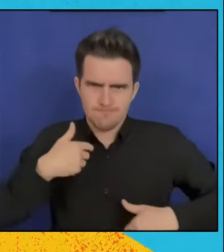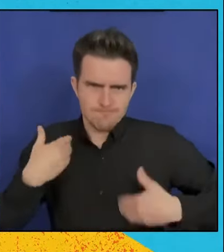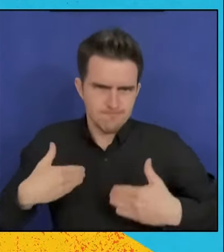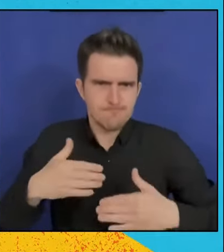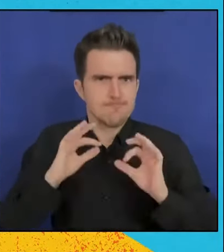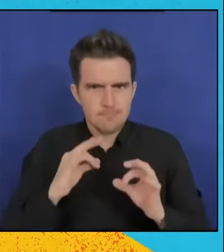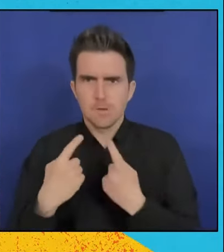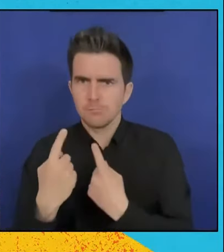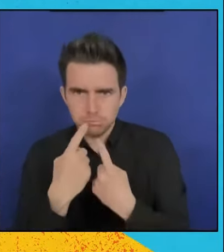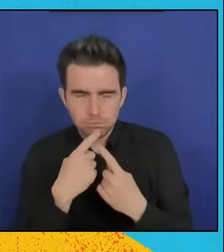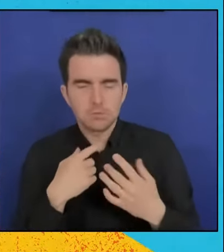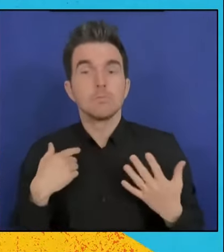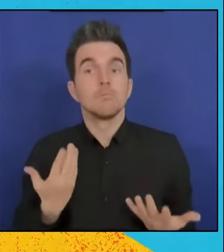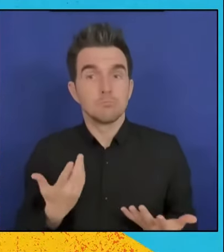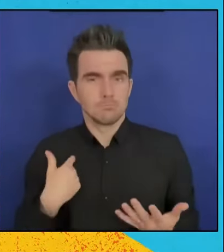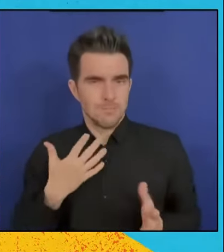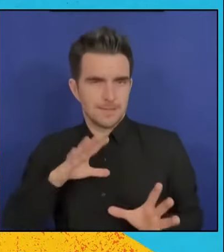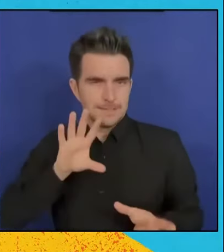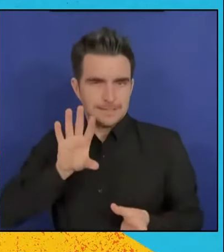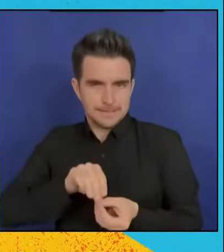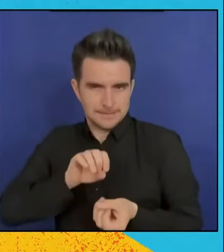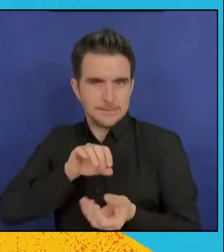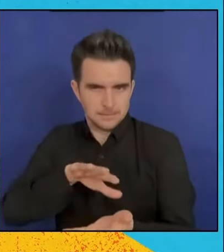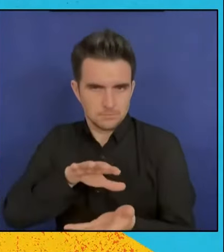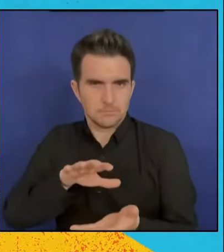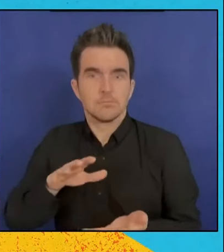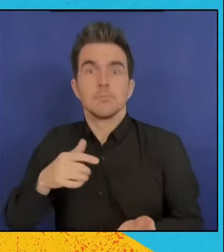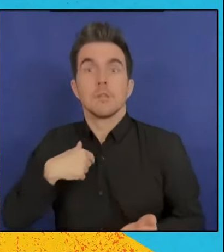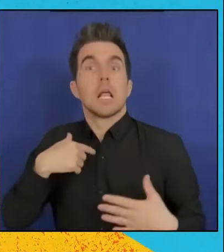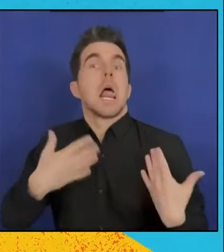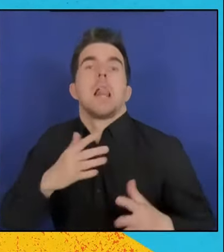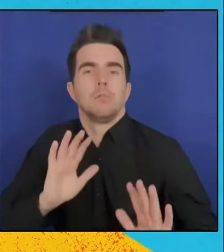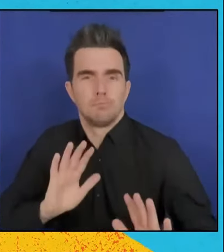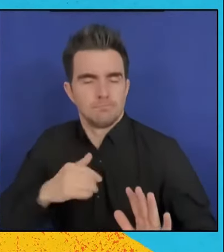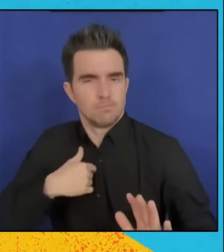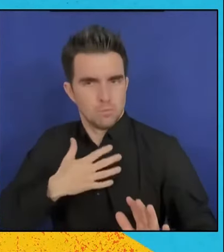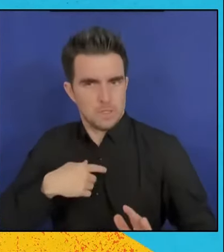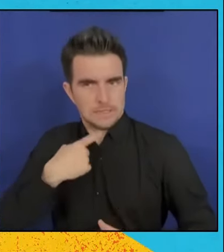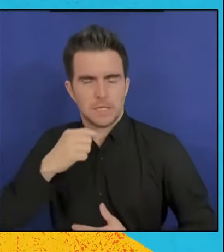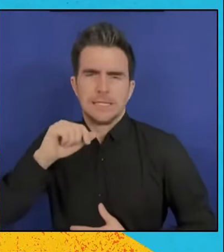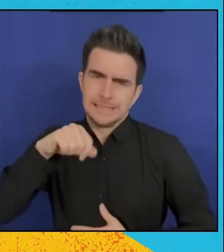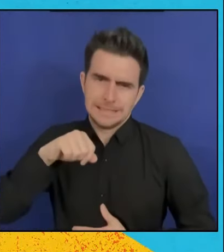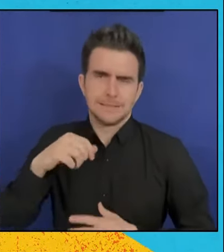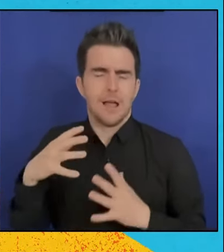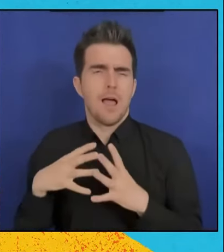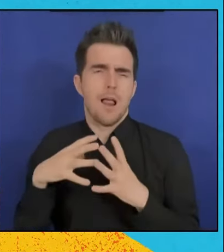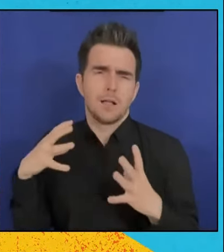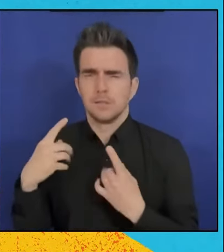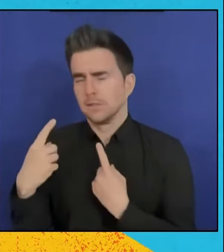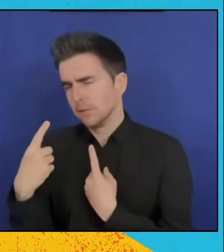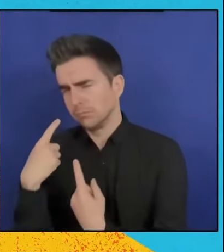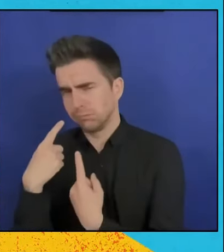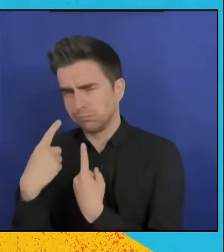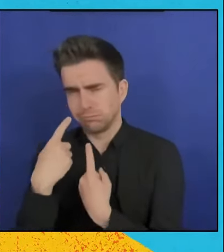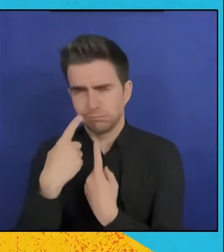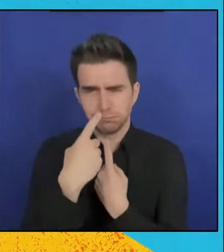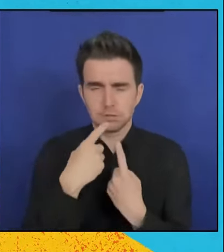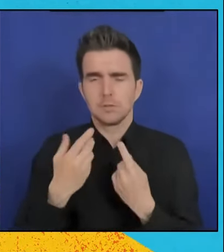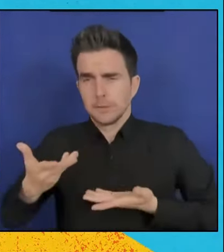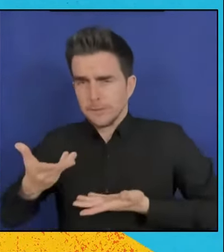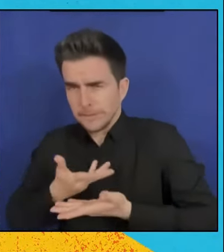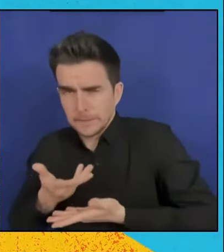talking in these halls. There are summits. There are documents. They are the patient journey of 8 billion people trying to understand why they